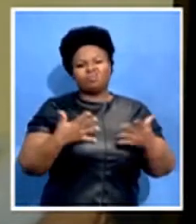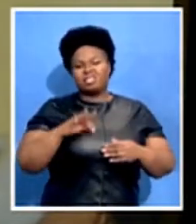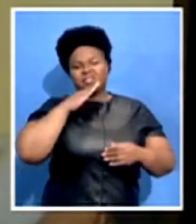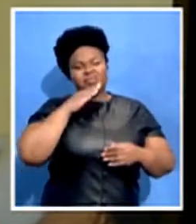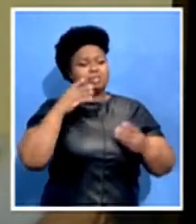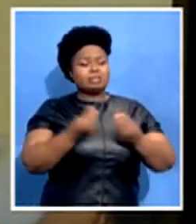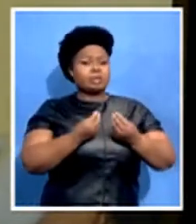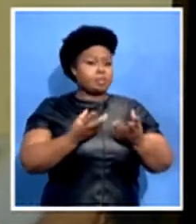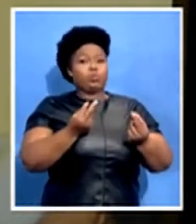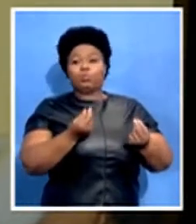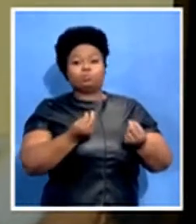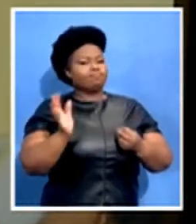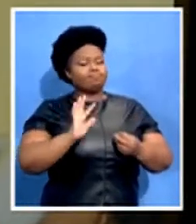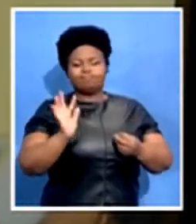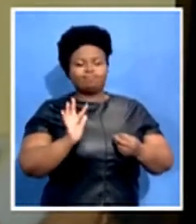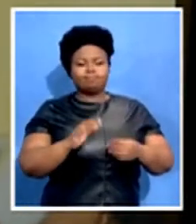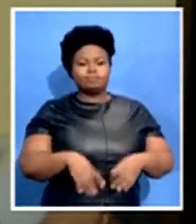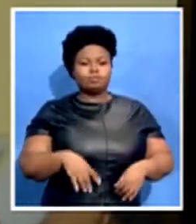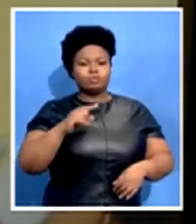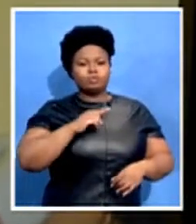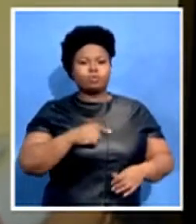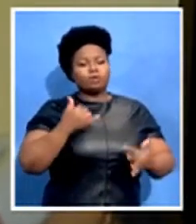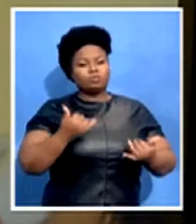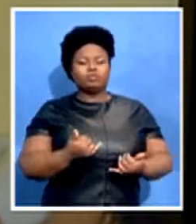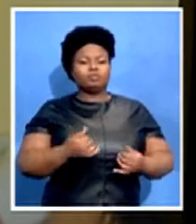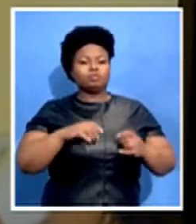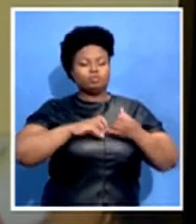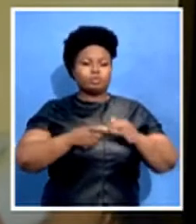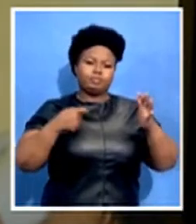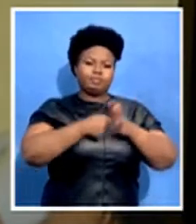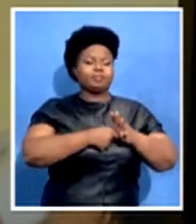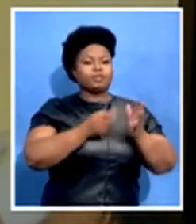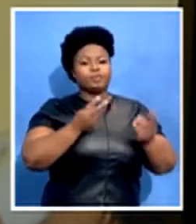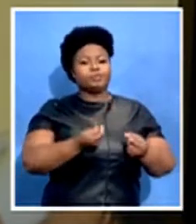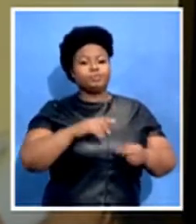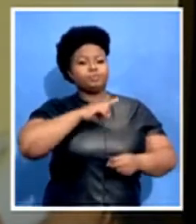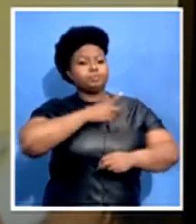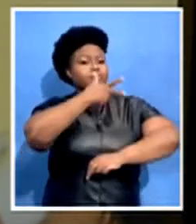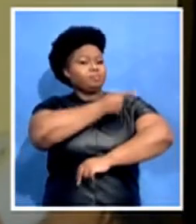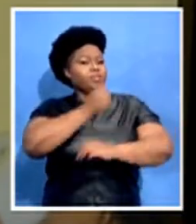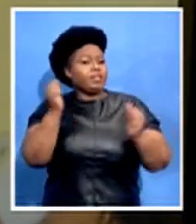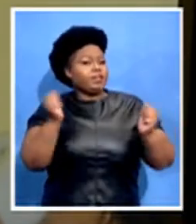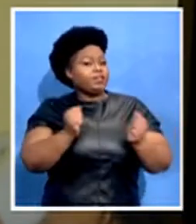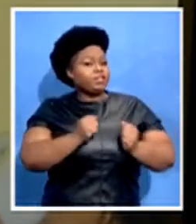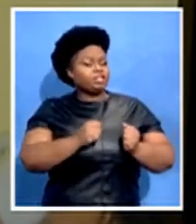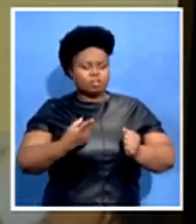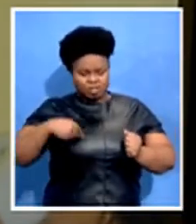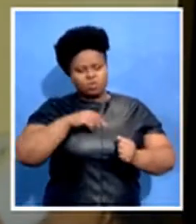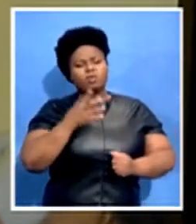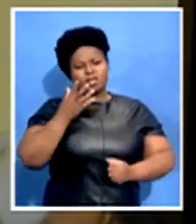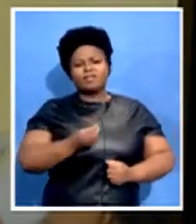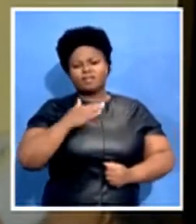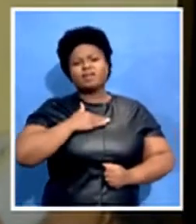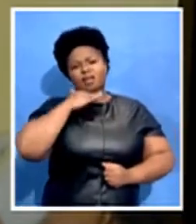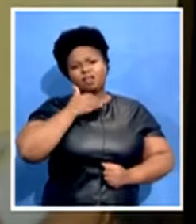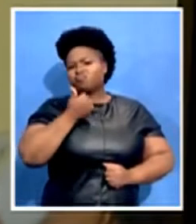to go all out and procure. The vaccine fridges, we have them. However, we need to check how